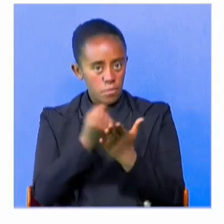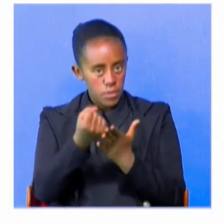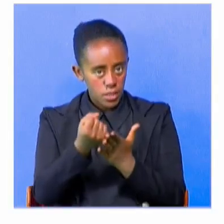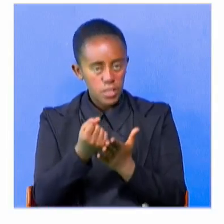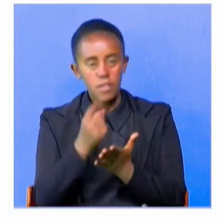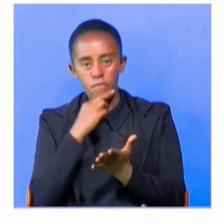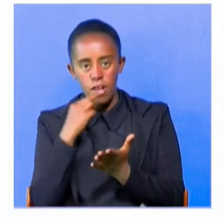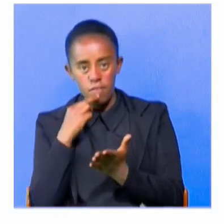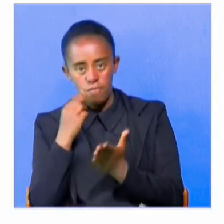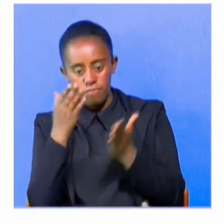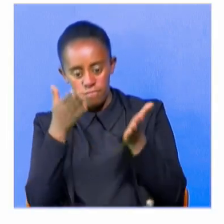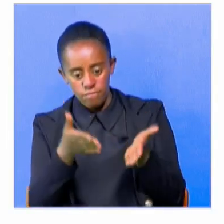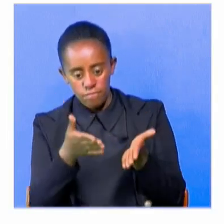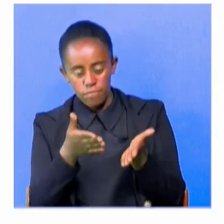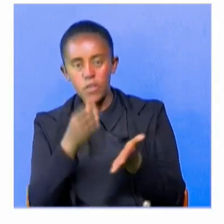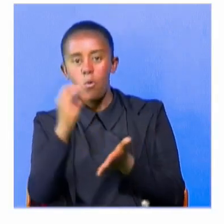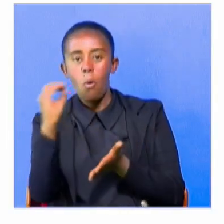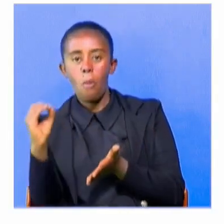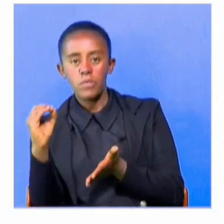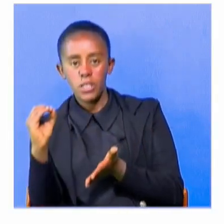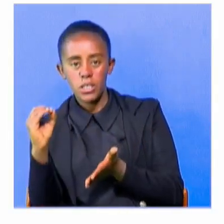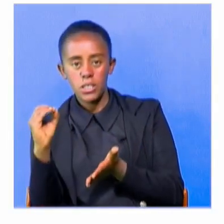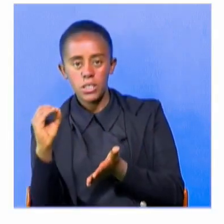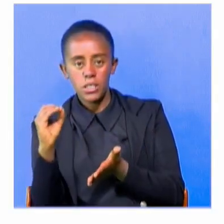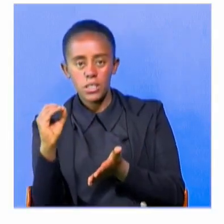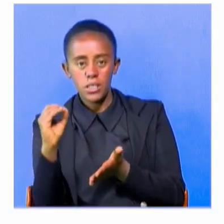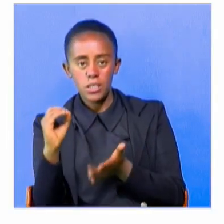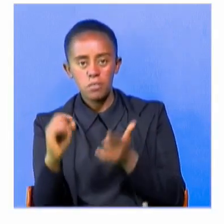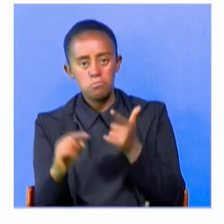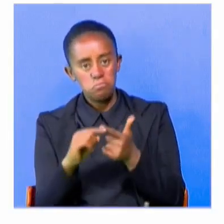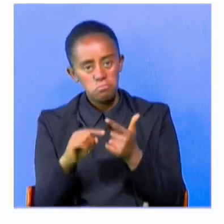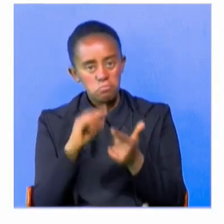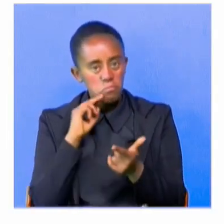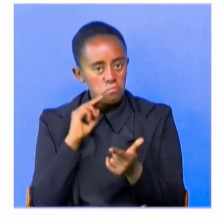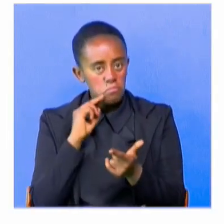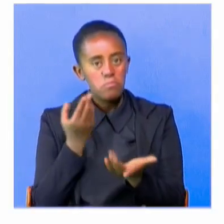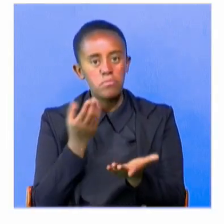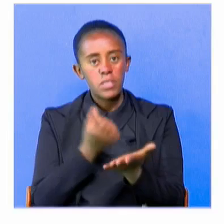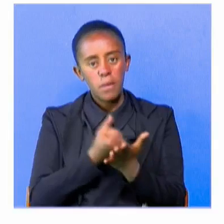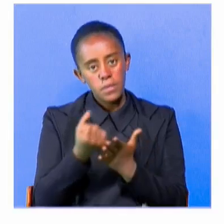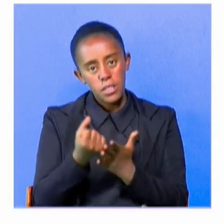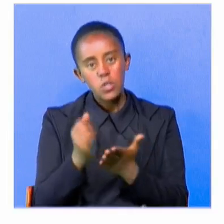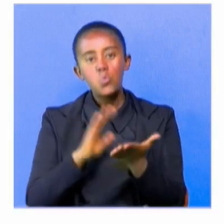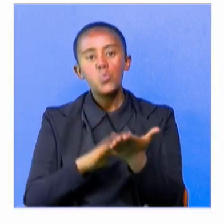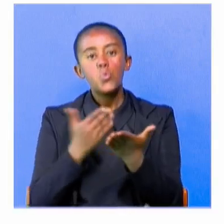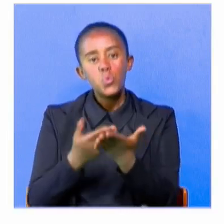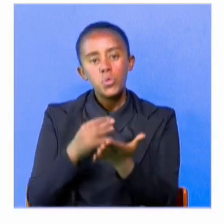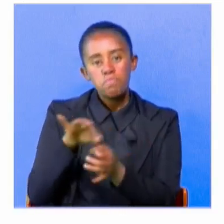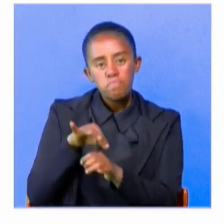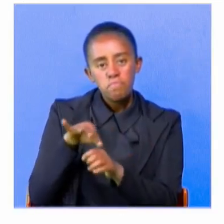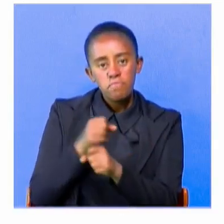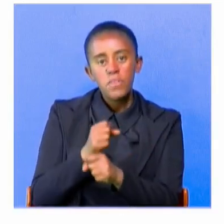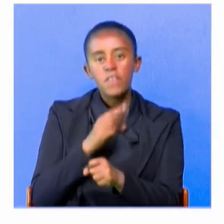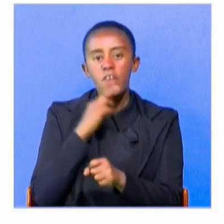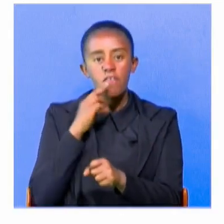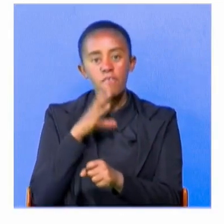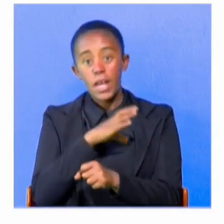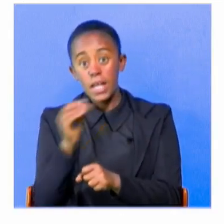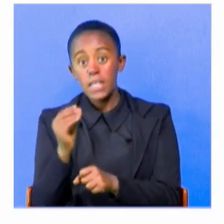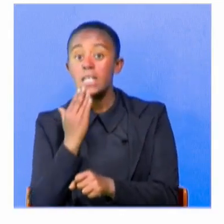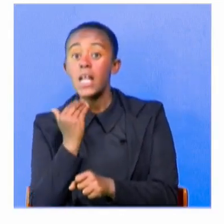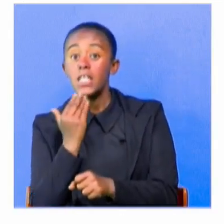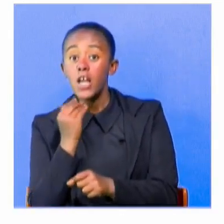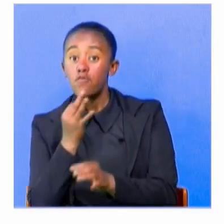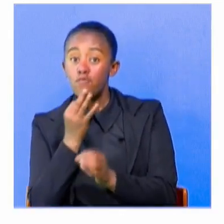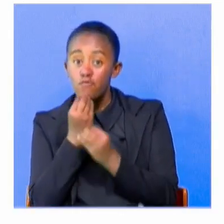verb, then an object. Ram is the subject, cooks is that is a verb, and delicious food